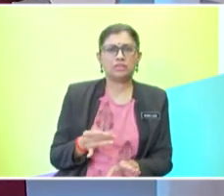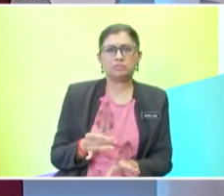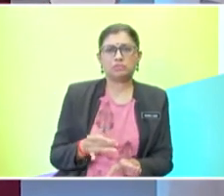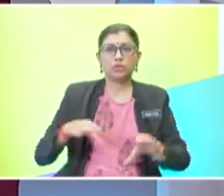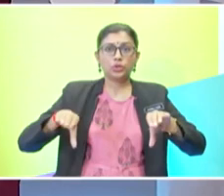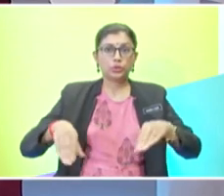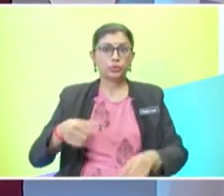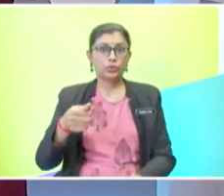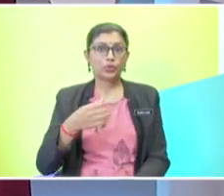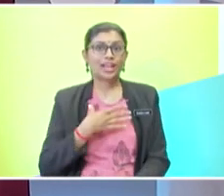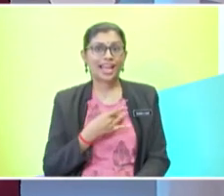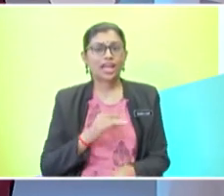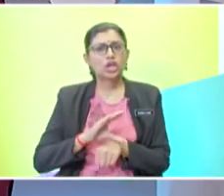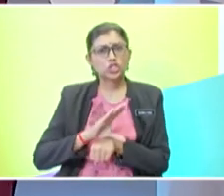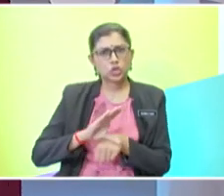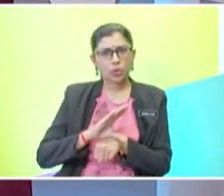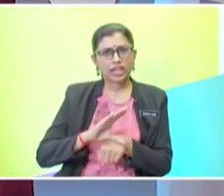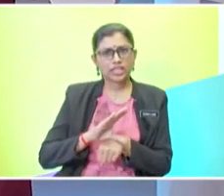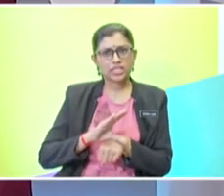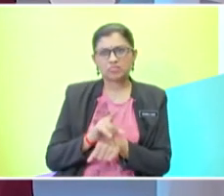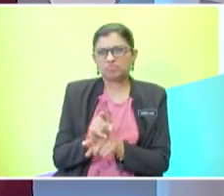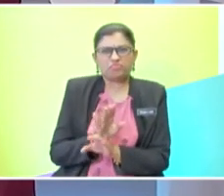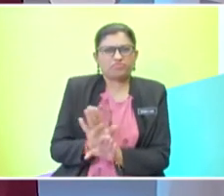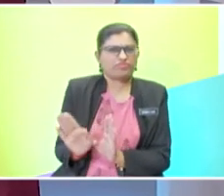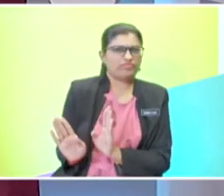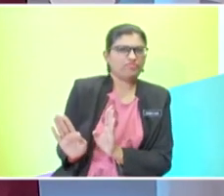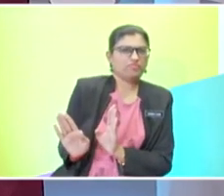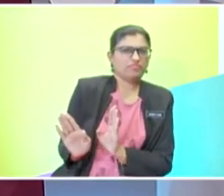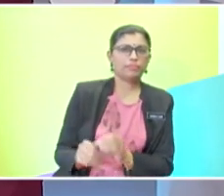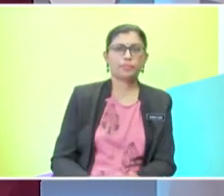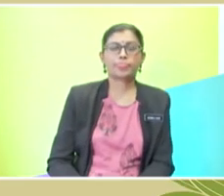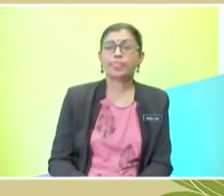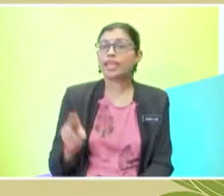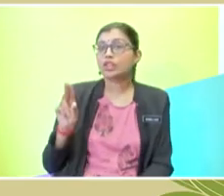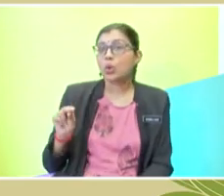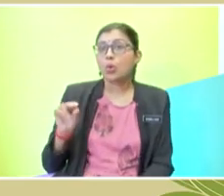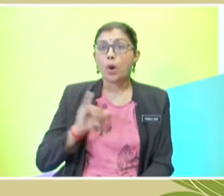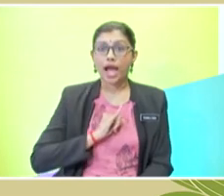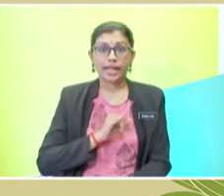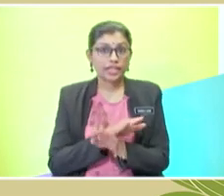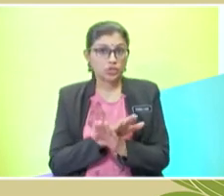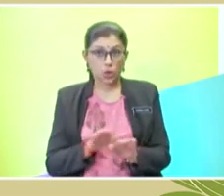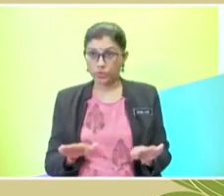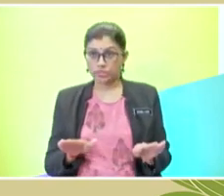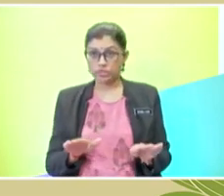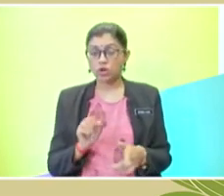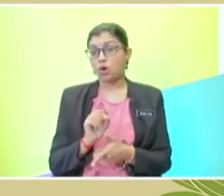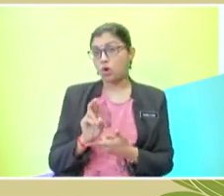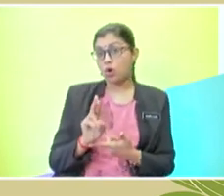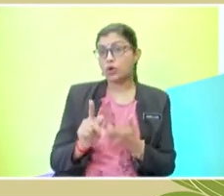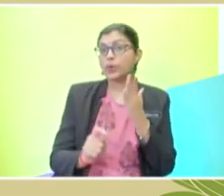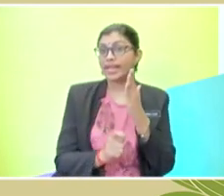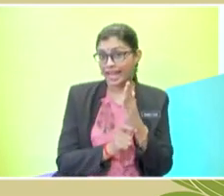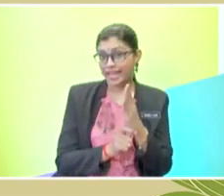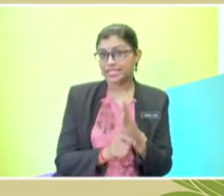chocolates? Mm-hmm. And then you don't like it. So you can respond, no, I don't. Or if you want to